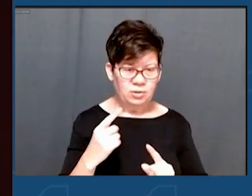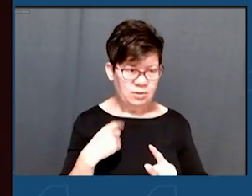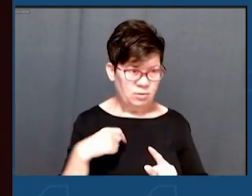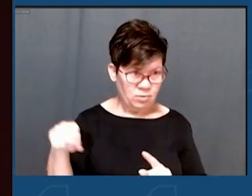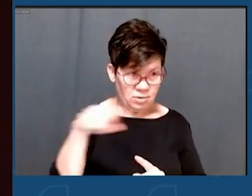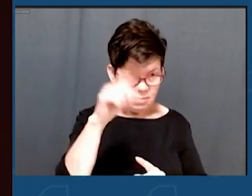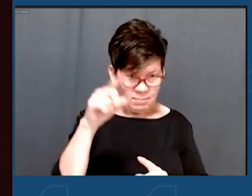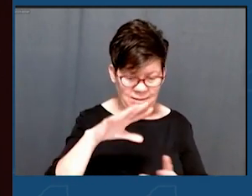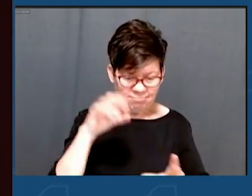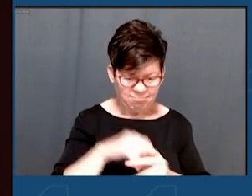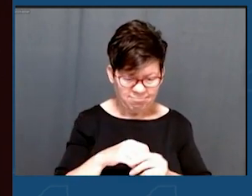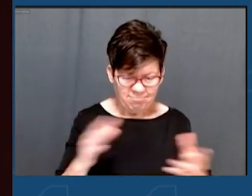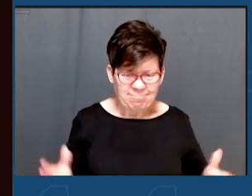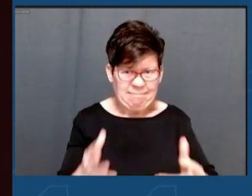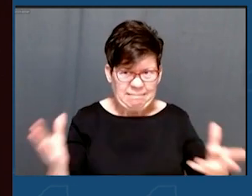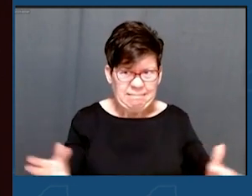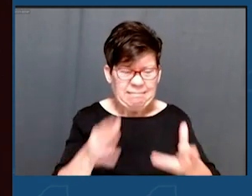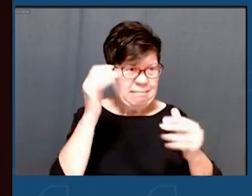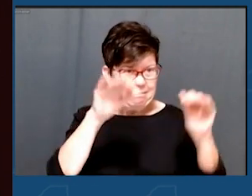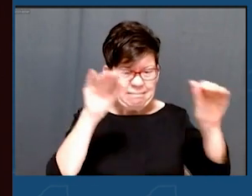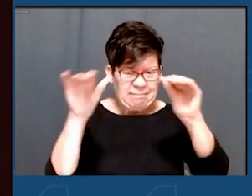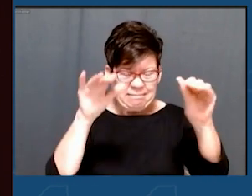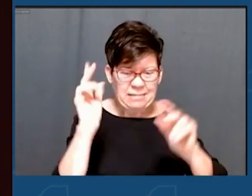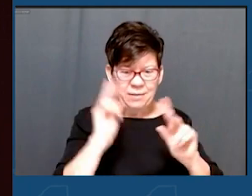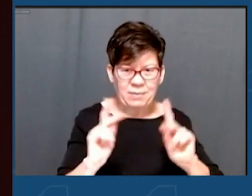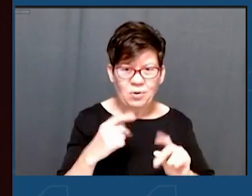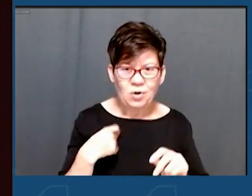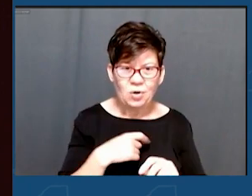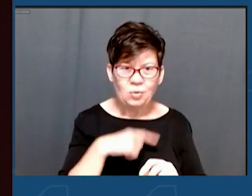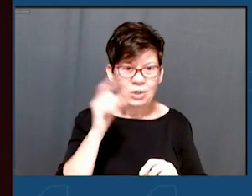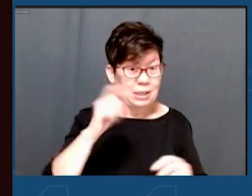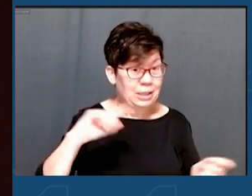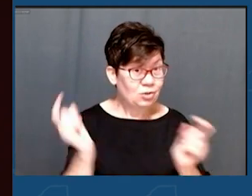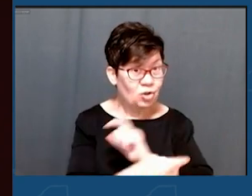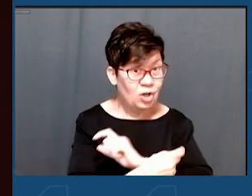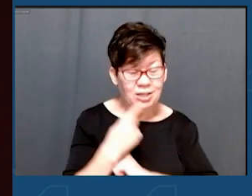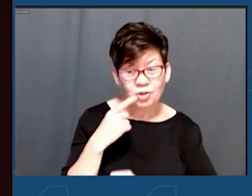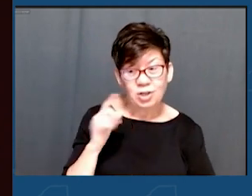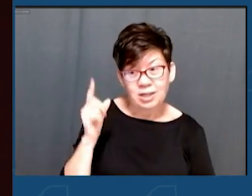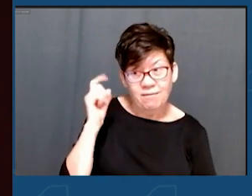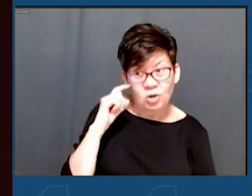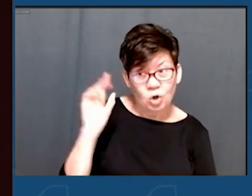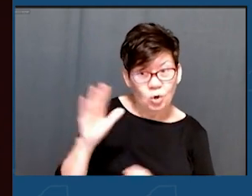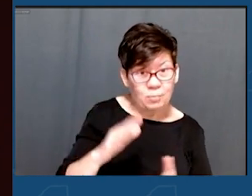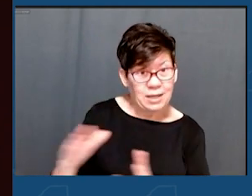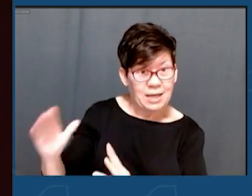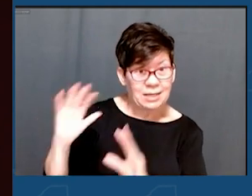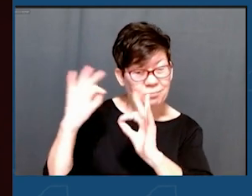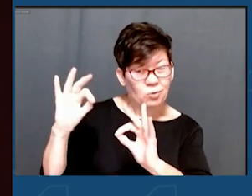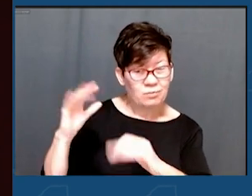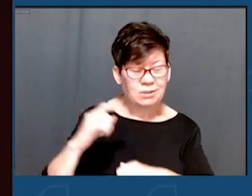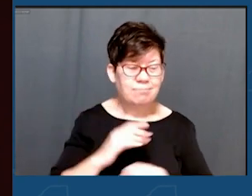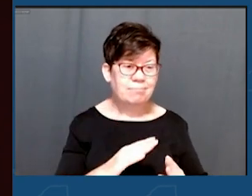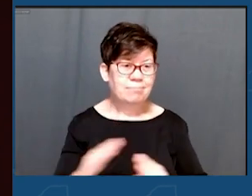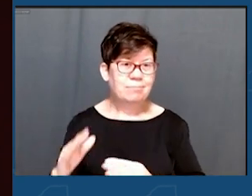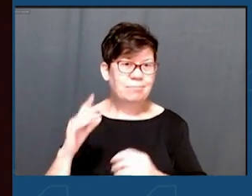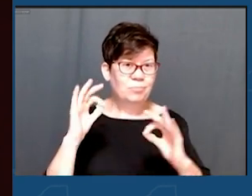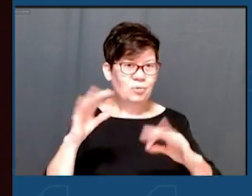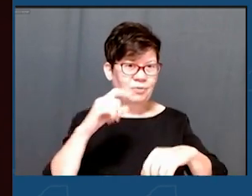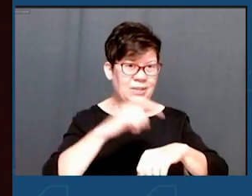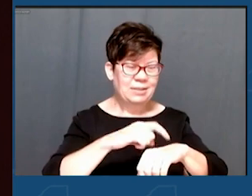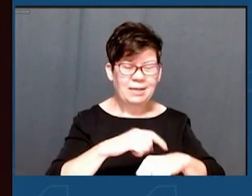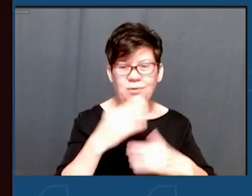for those who are at risk of homelessness. Over the next several years, the Steamboat Square